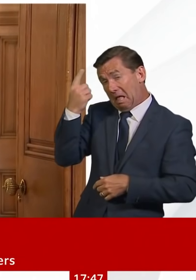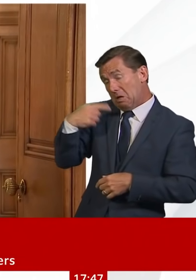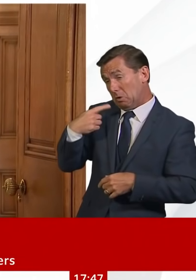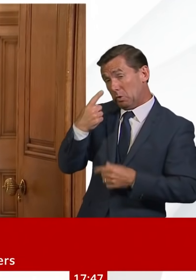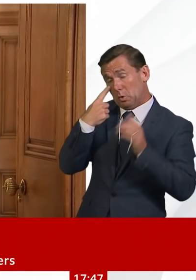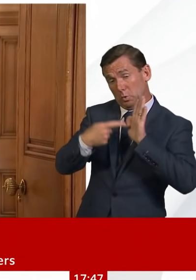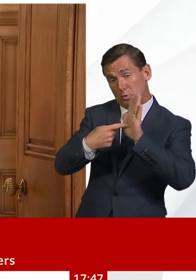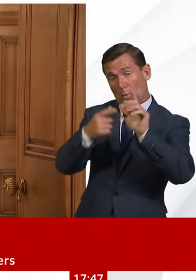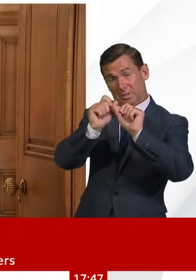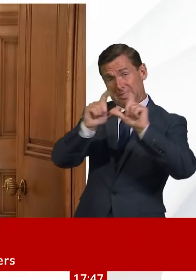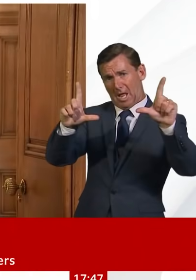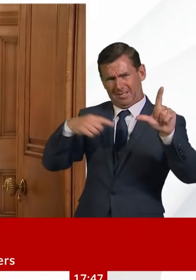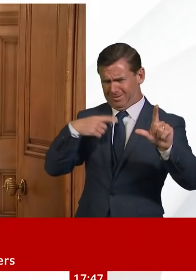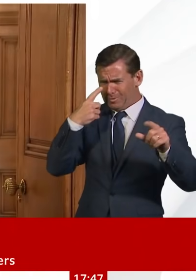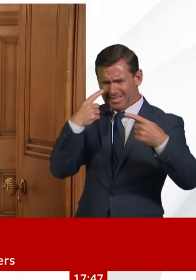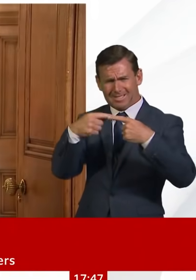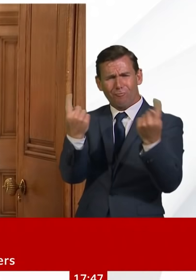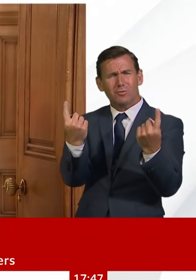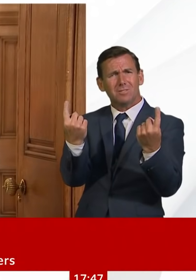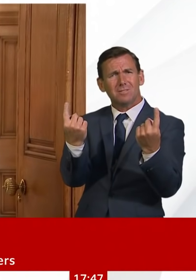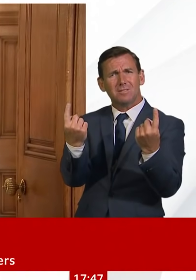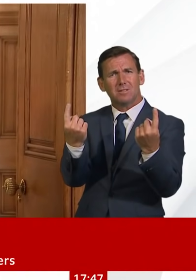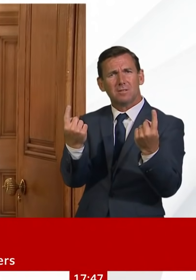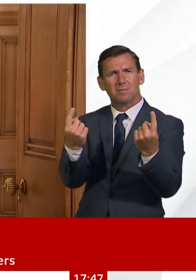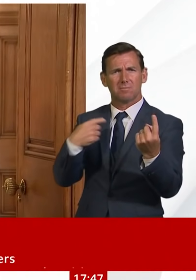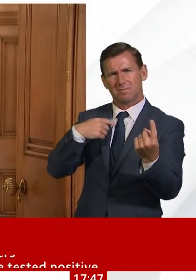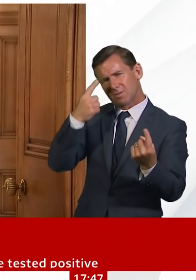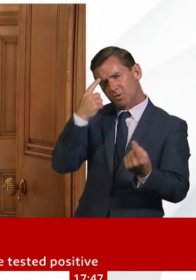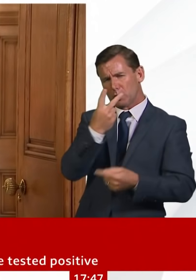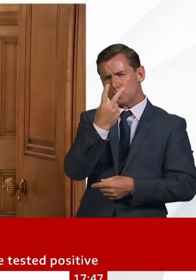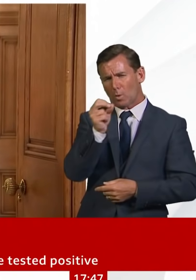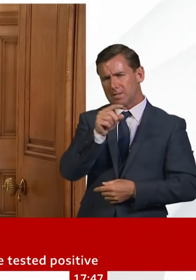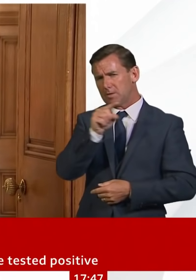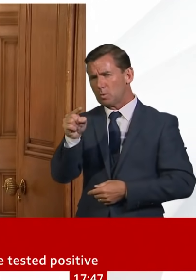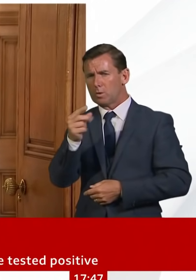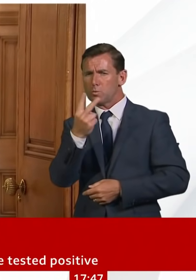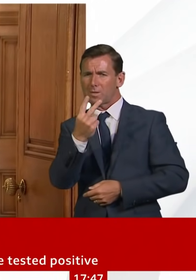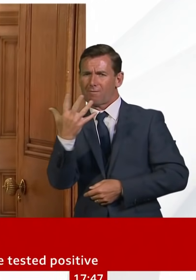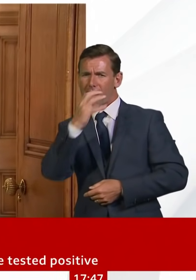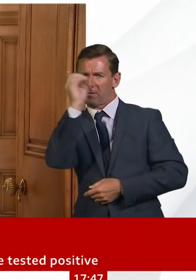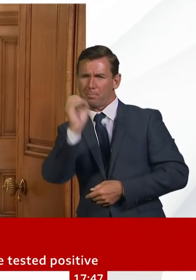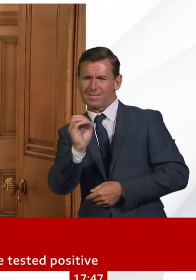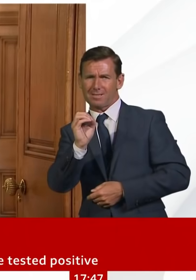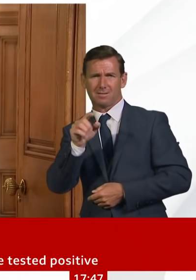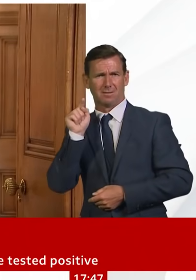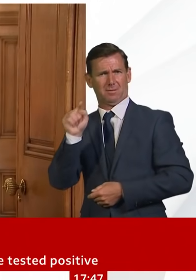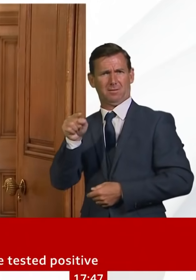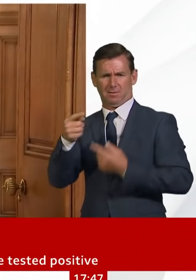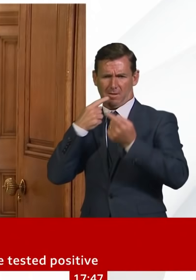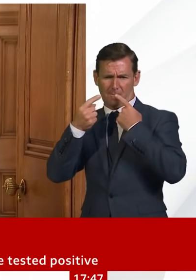up, which shows that gap, which is around between 20 and 25% in the latest